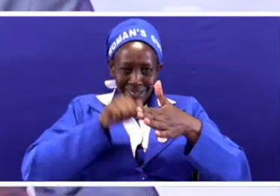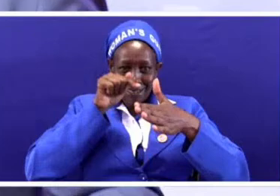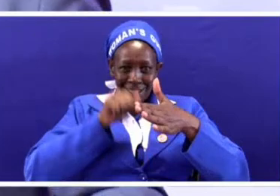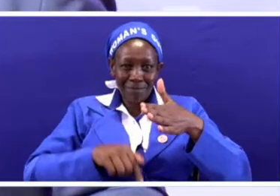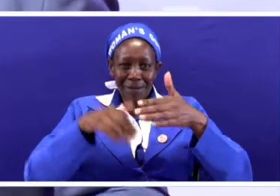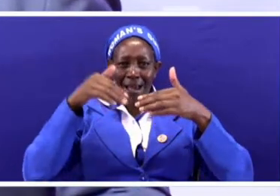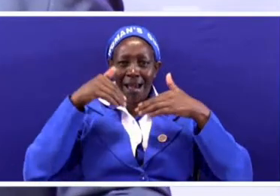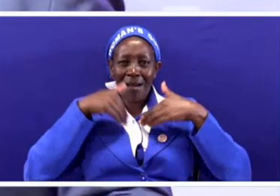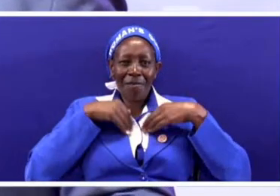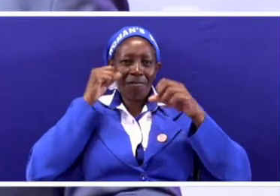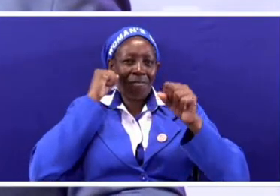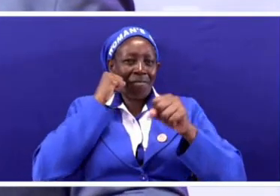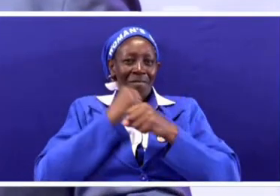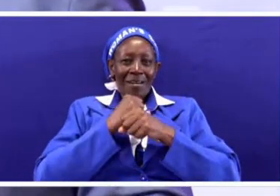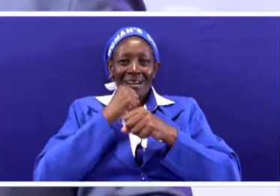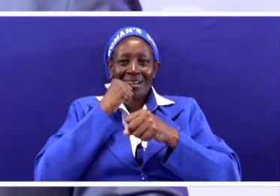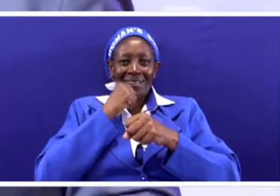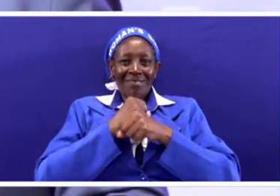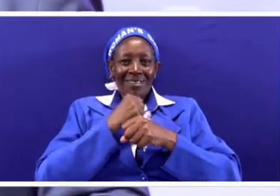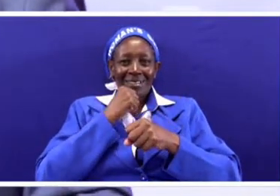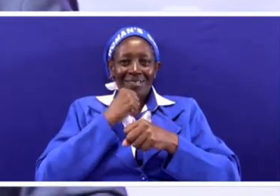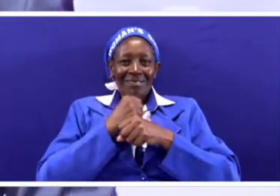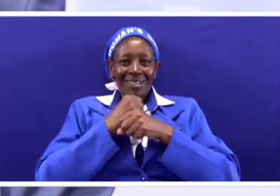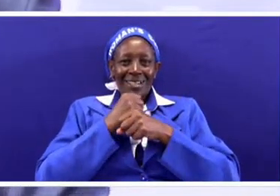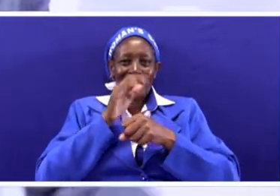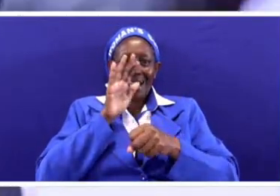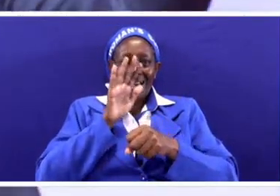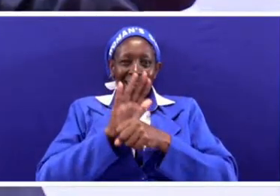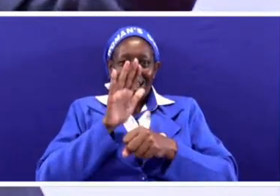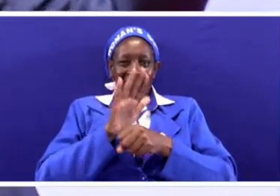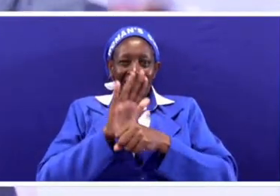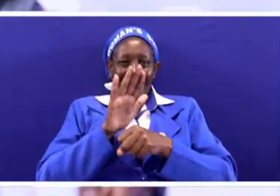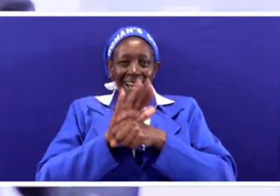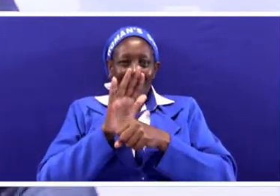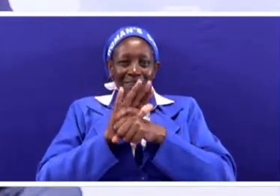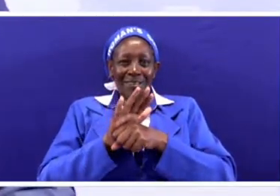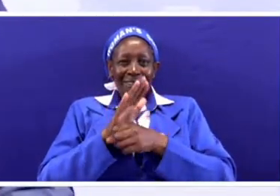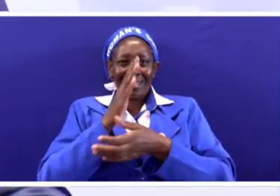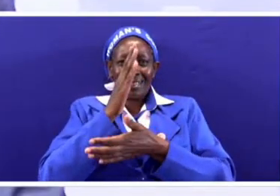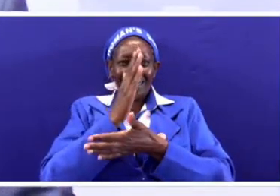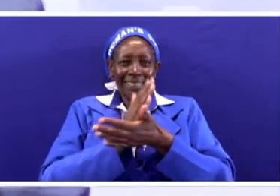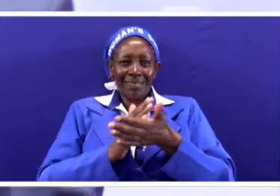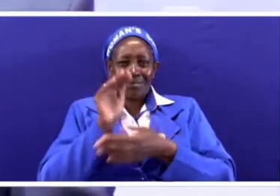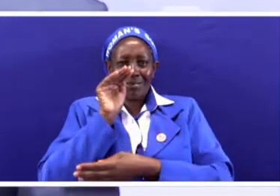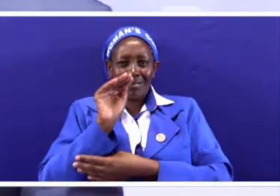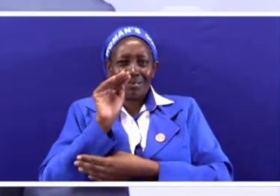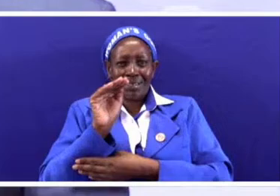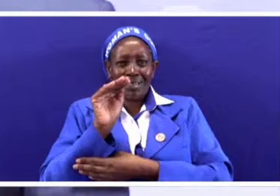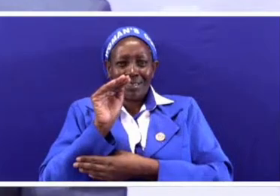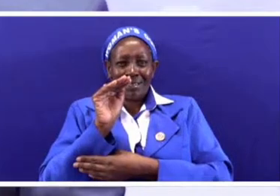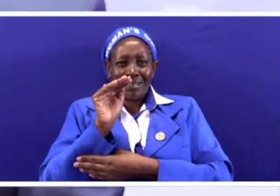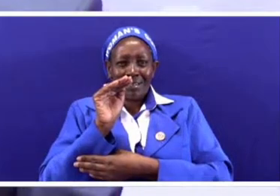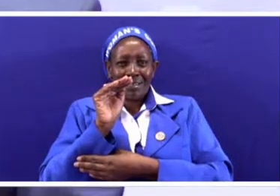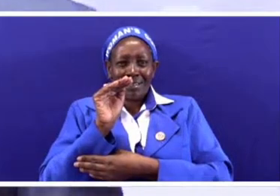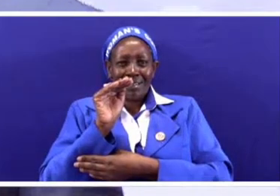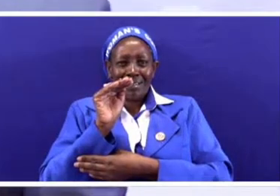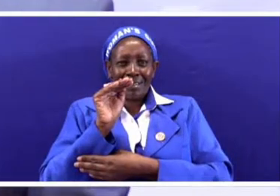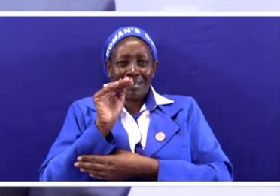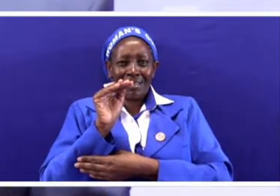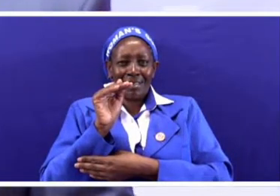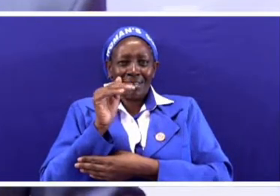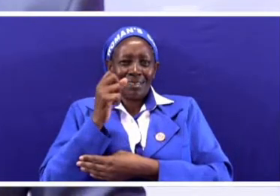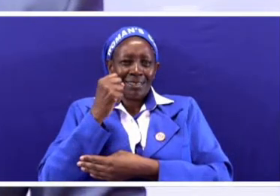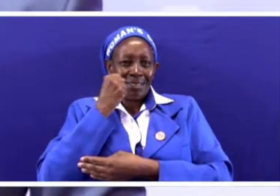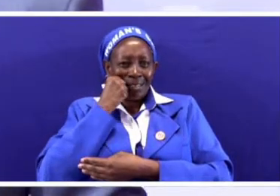together. You've wrestled. Sometimes you would put questions up in the air. I would wonder, now you're putting Joshua on one hand. Oh, he